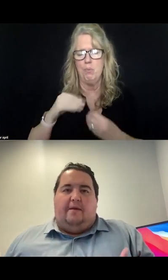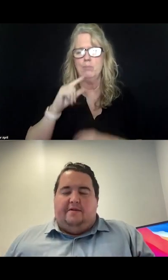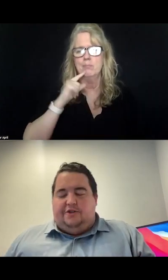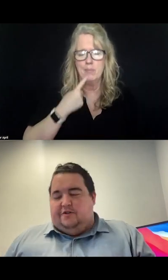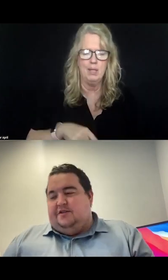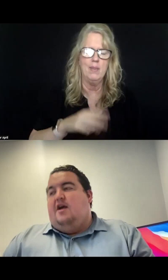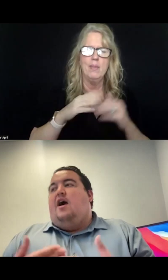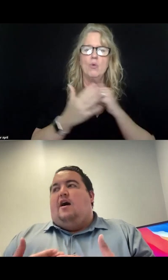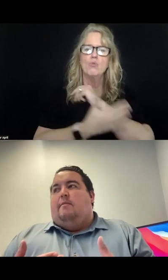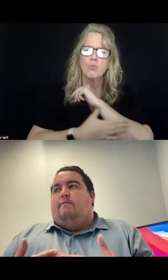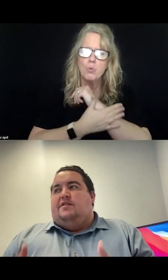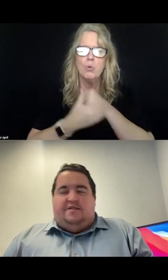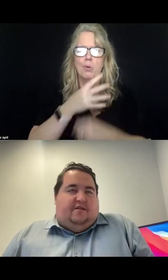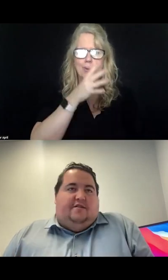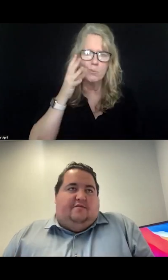rural populations.